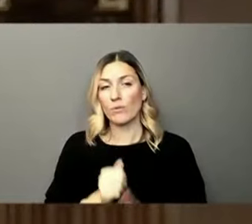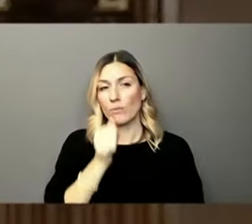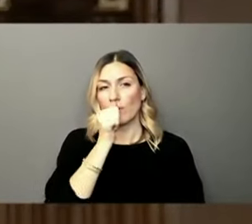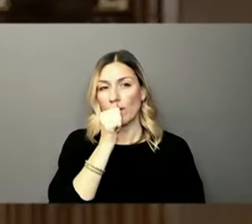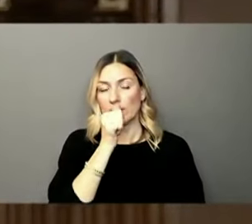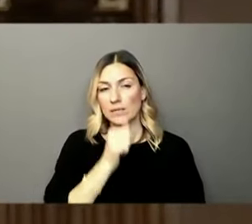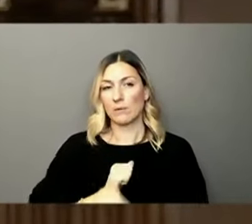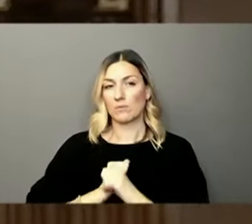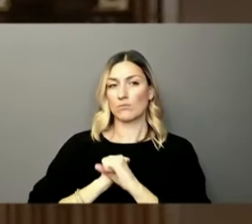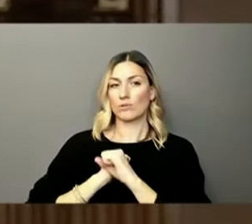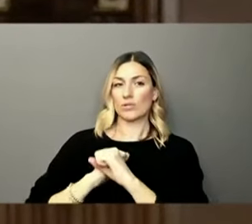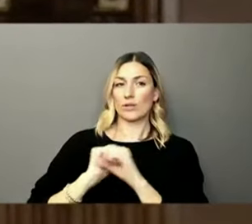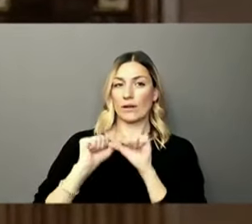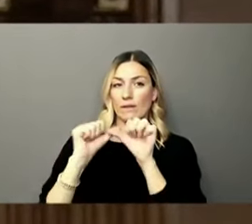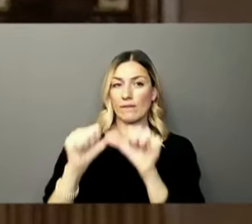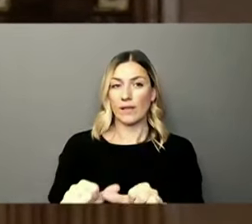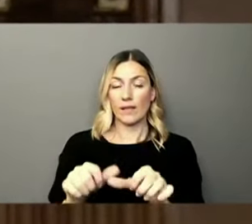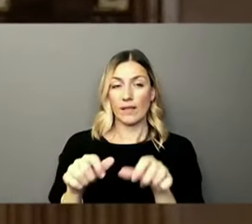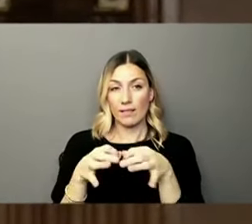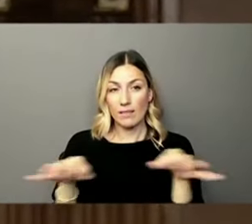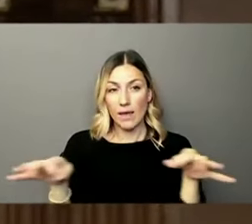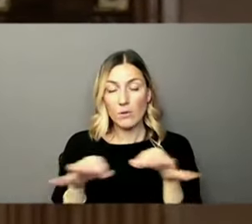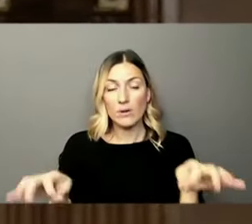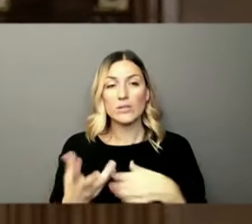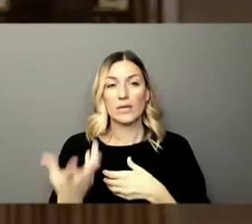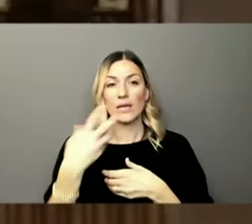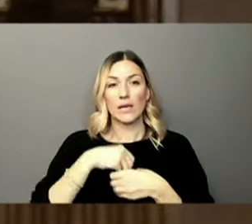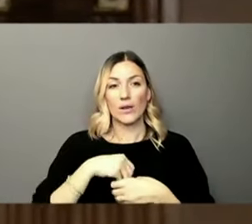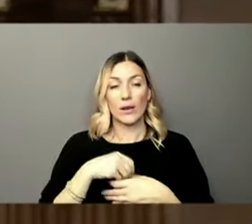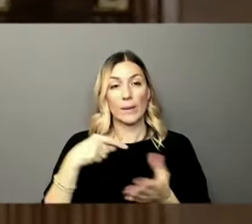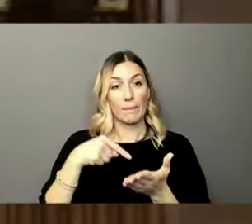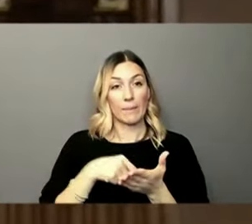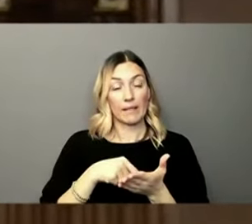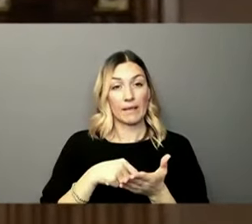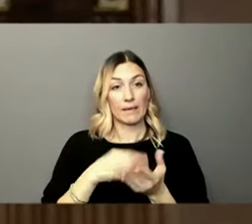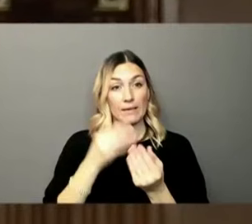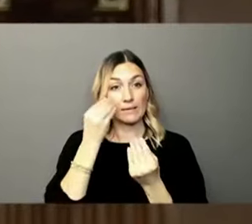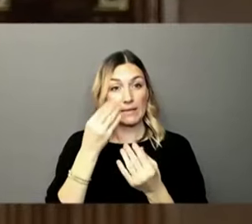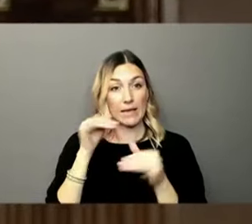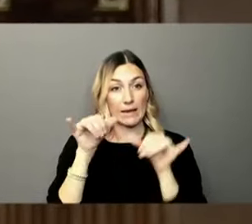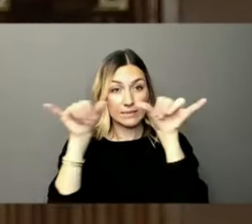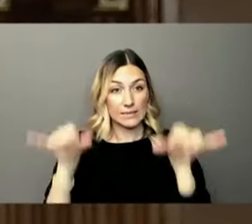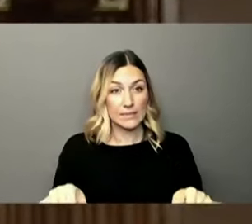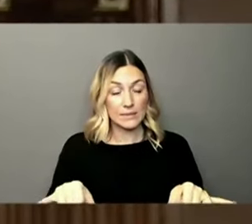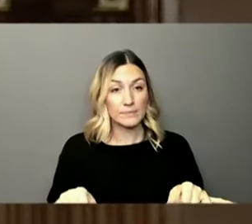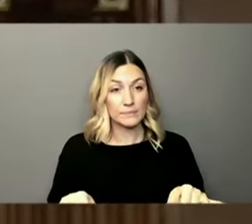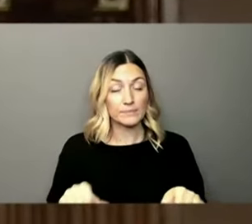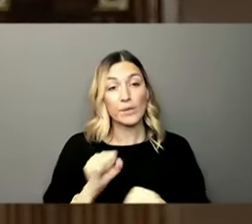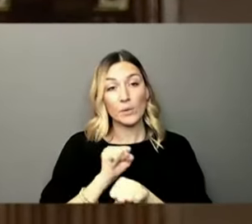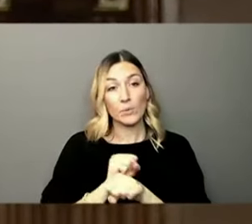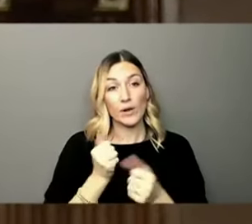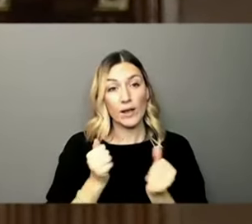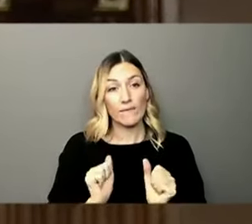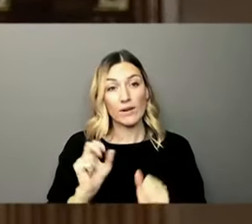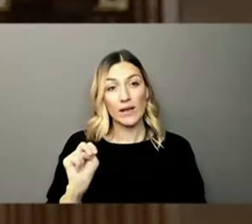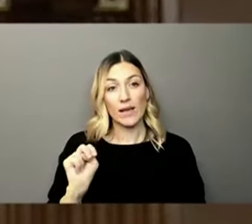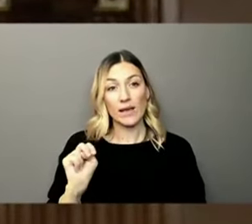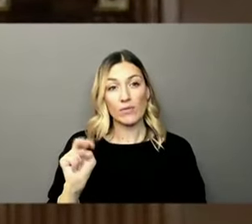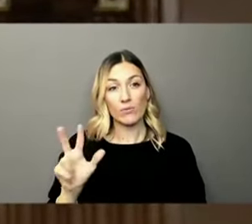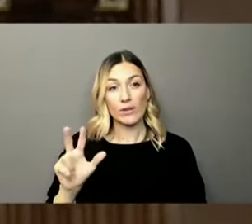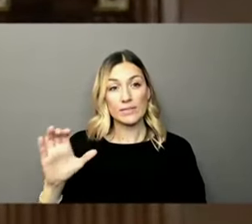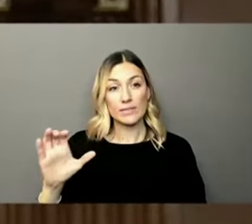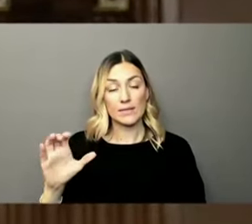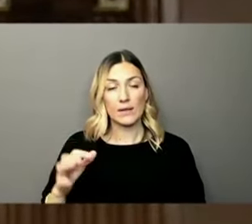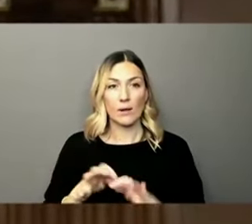health systems and integrating billing data systems. These network efforts, such as N3C, are crucial in